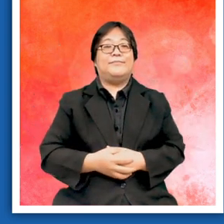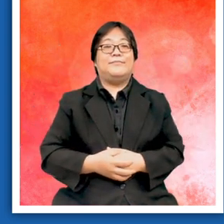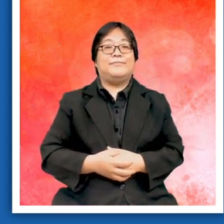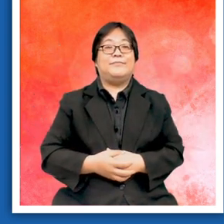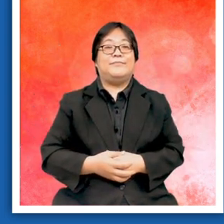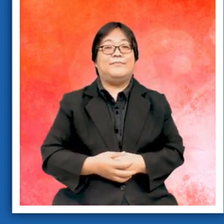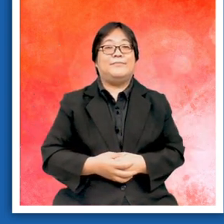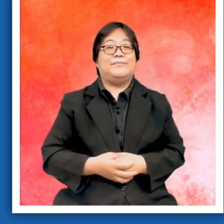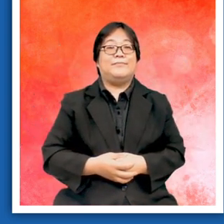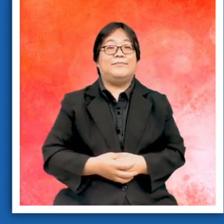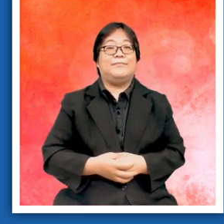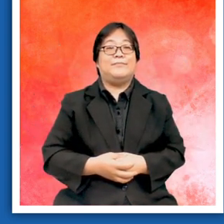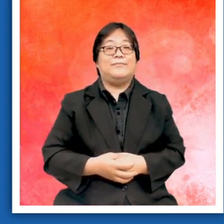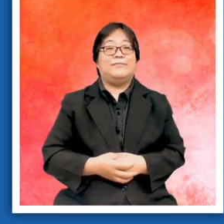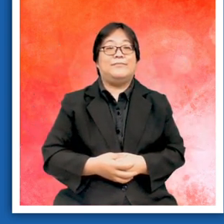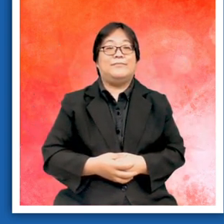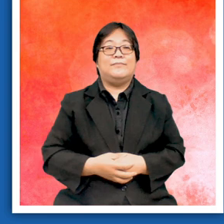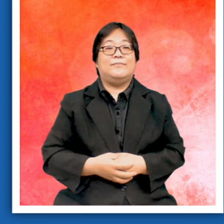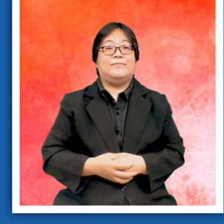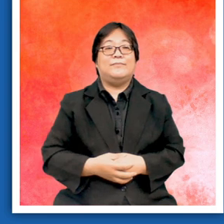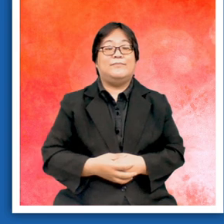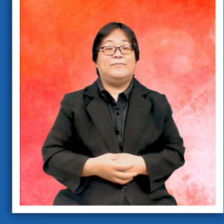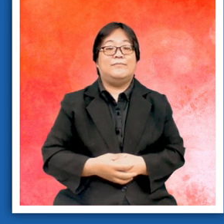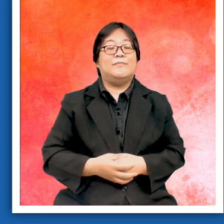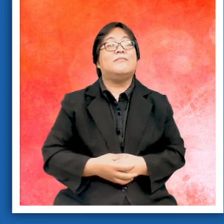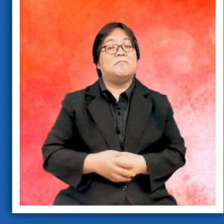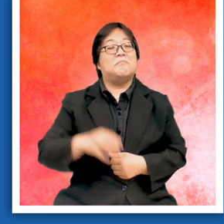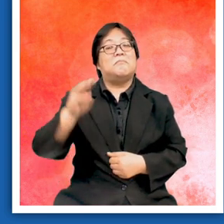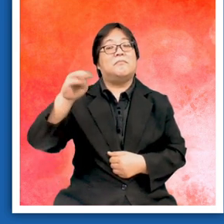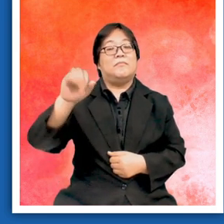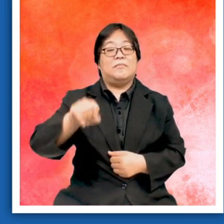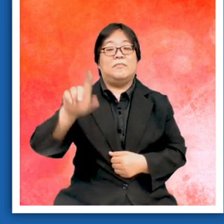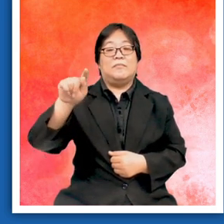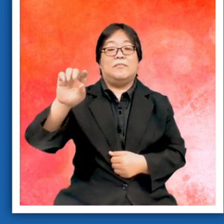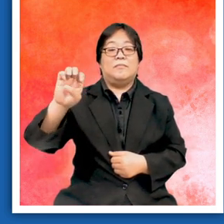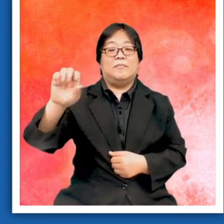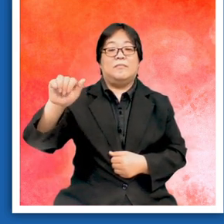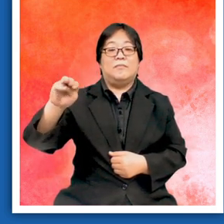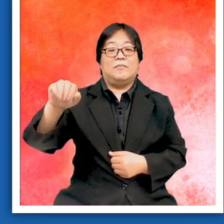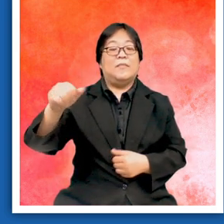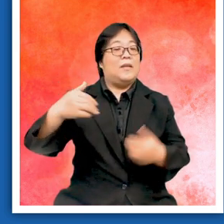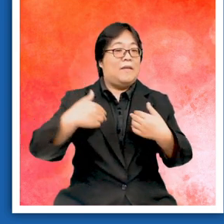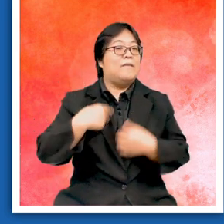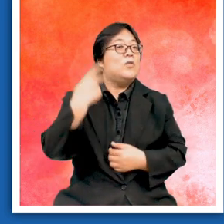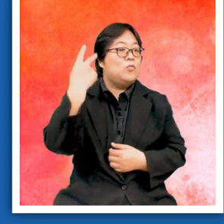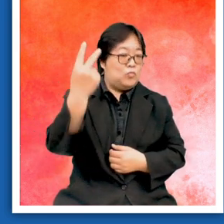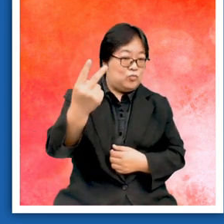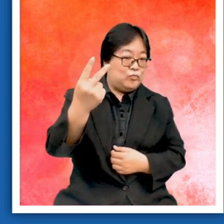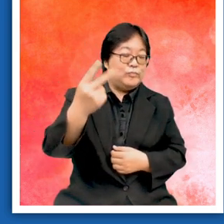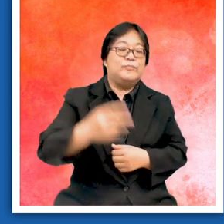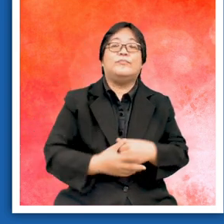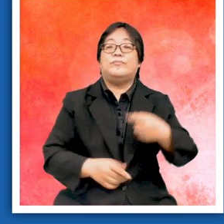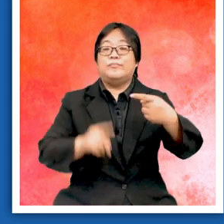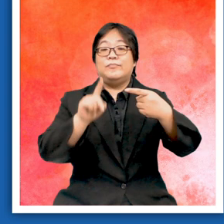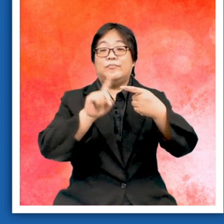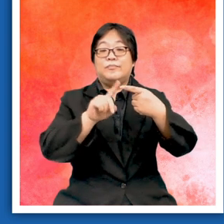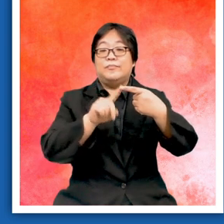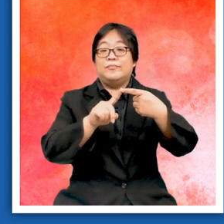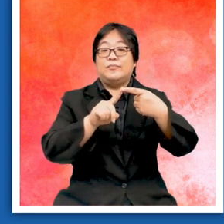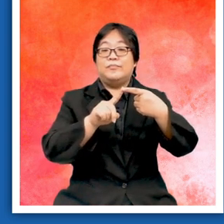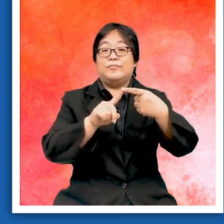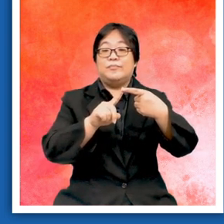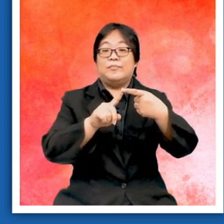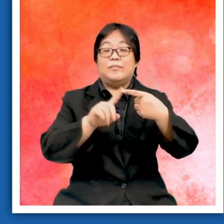page will appear. So Microsoft Teams comes in 2 forms. The first one is